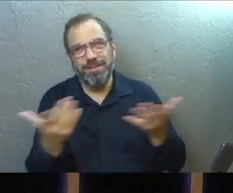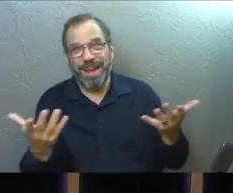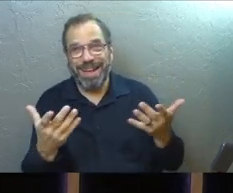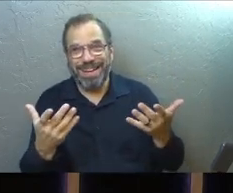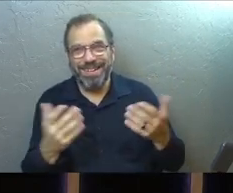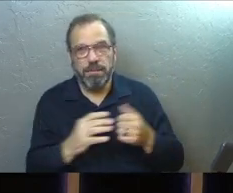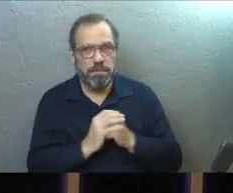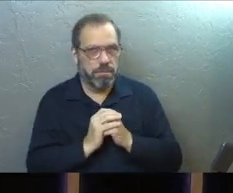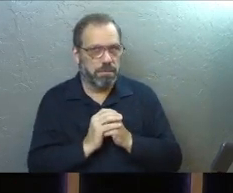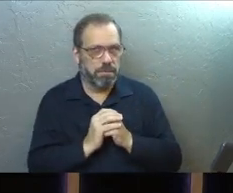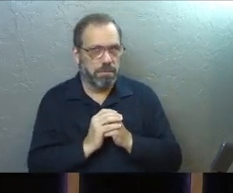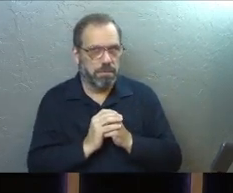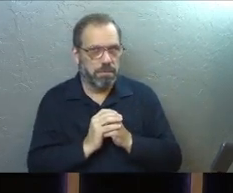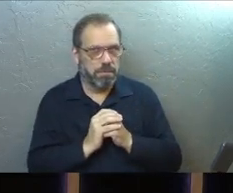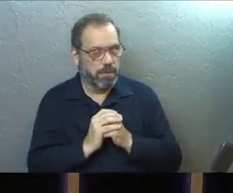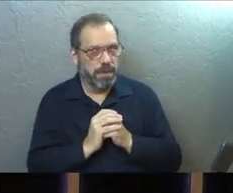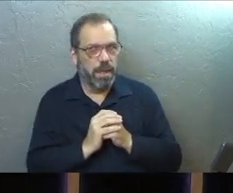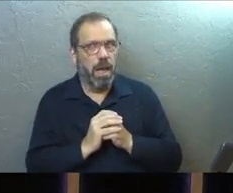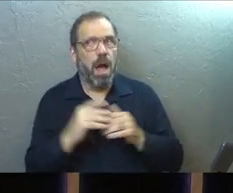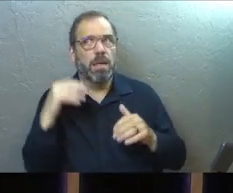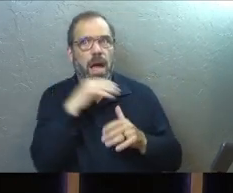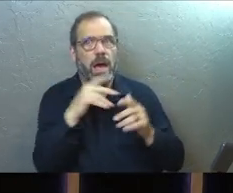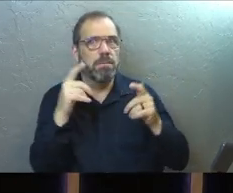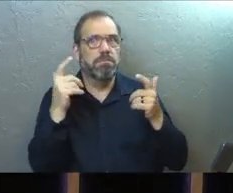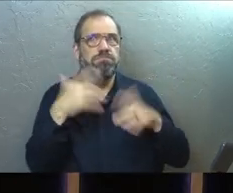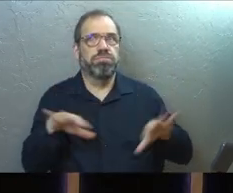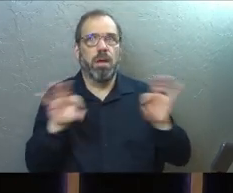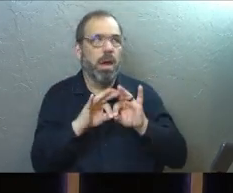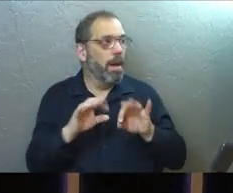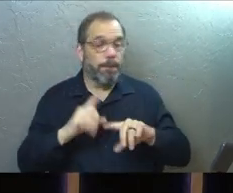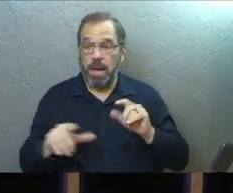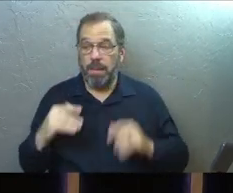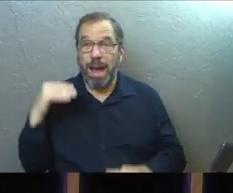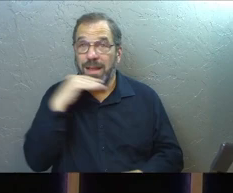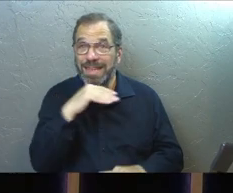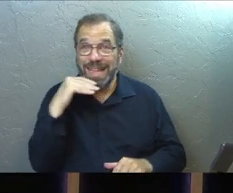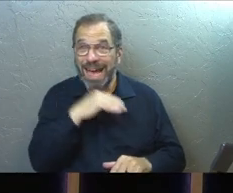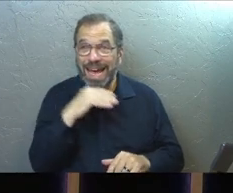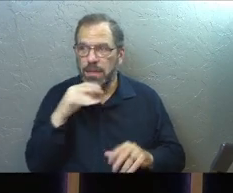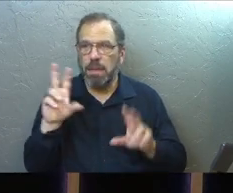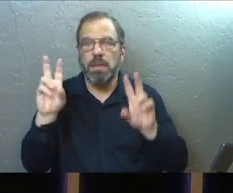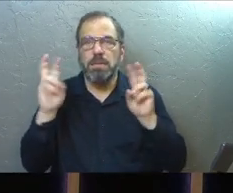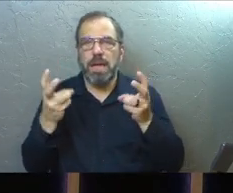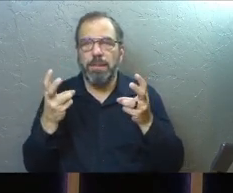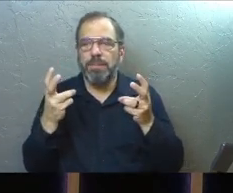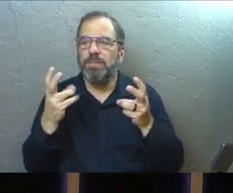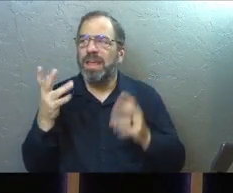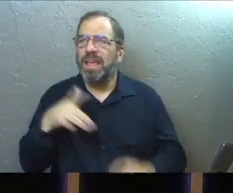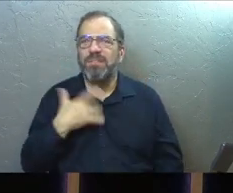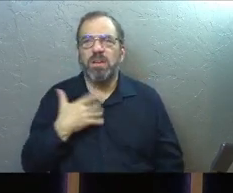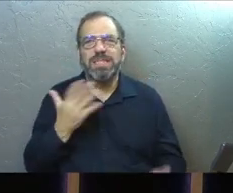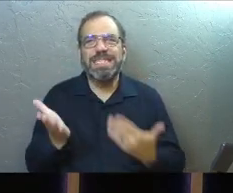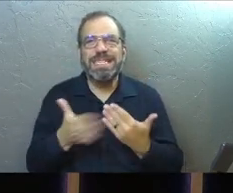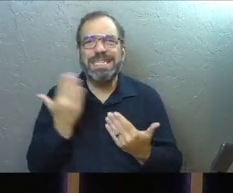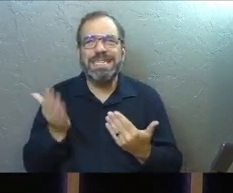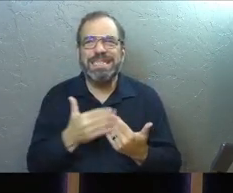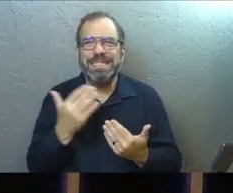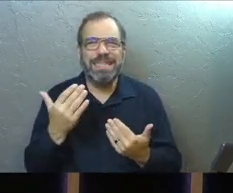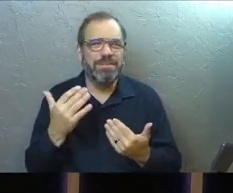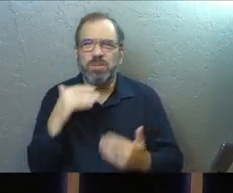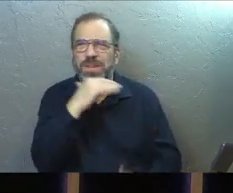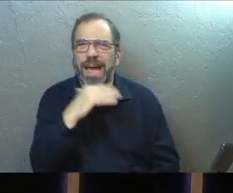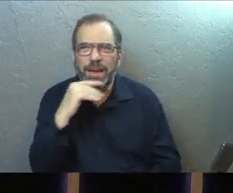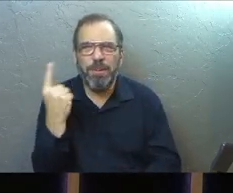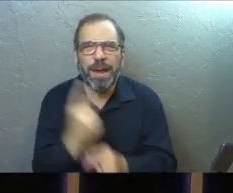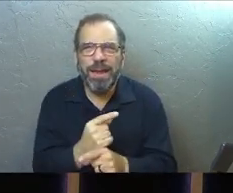right? Lying is this really big topic. The sneaky part about lying as a topic, though, is it feels so easy. Like, we all know this,